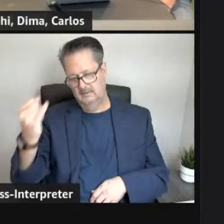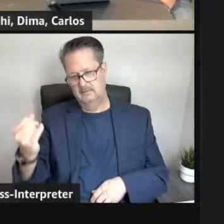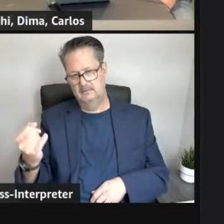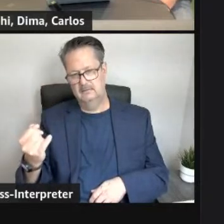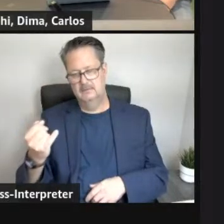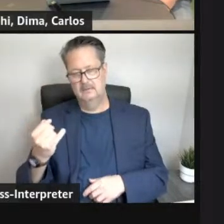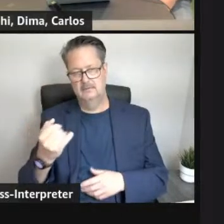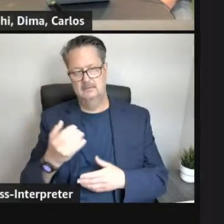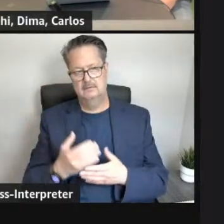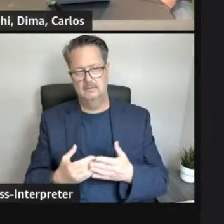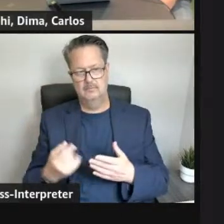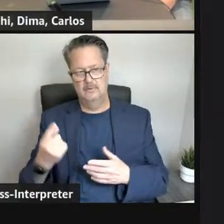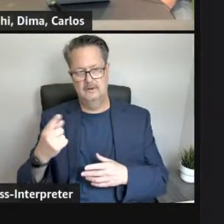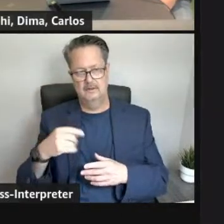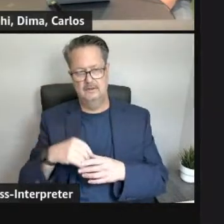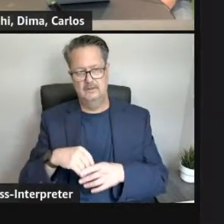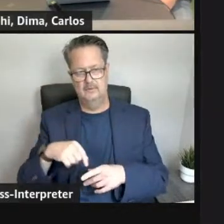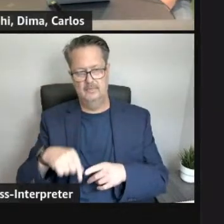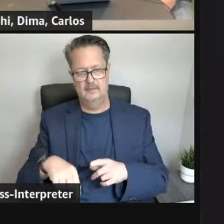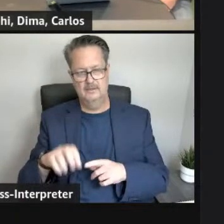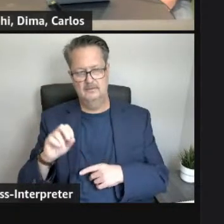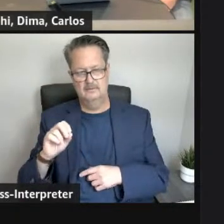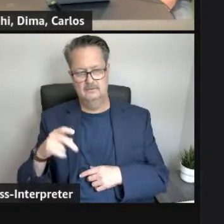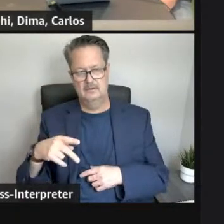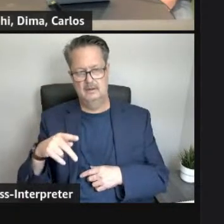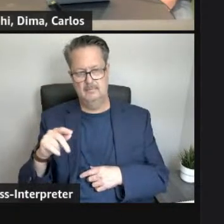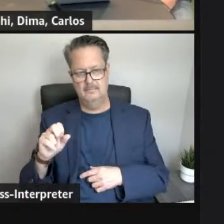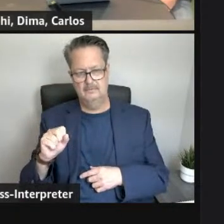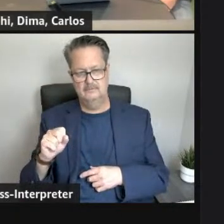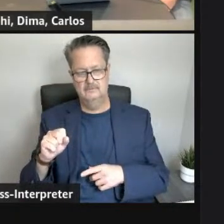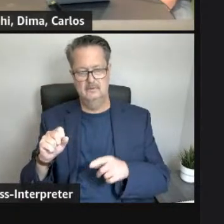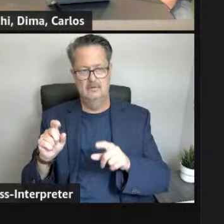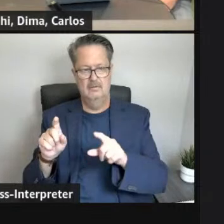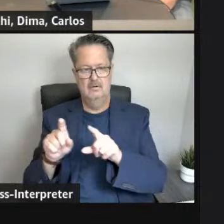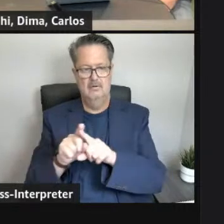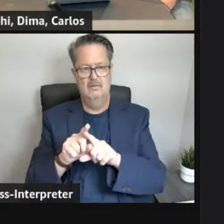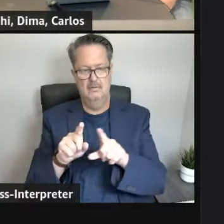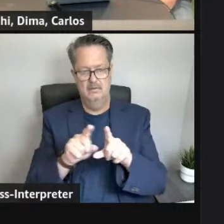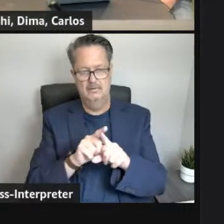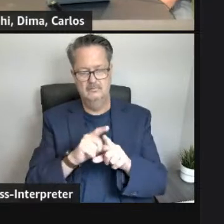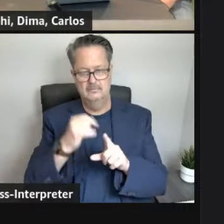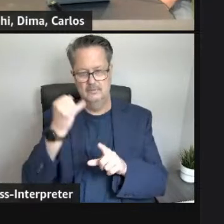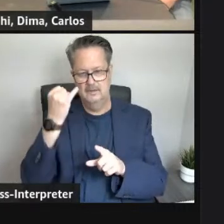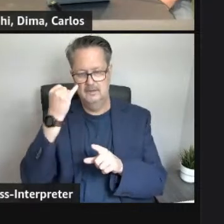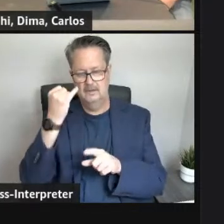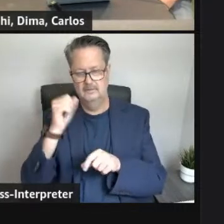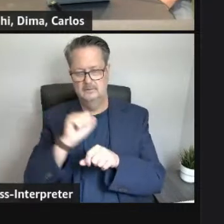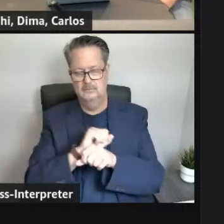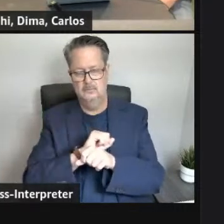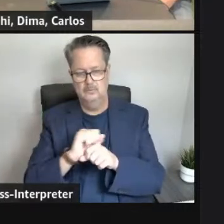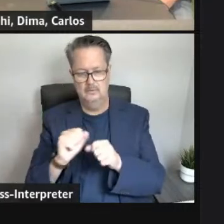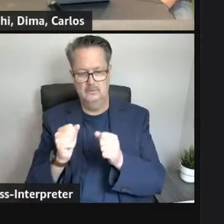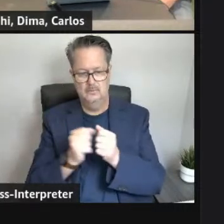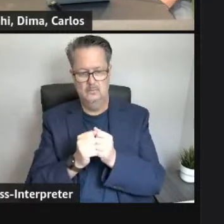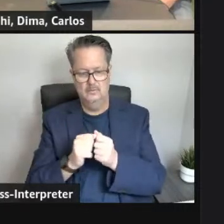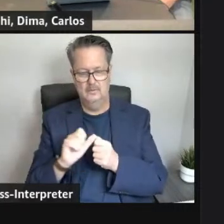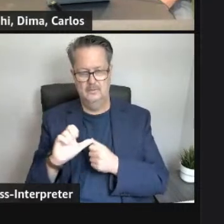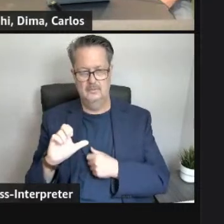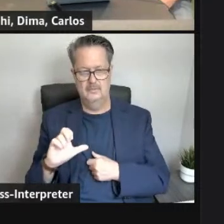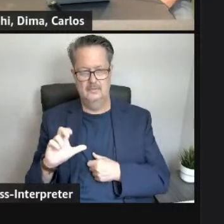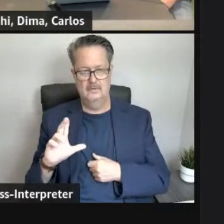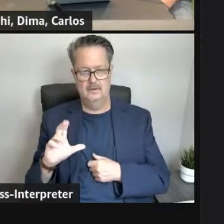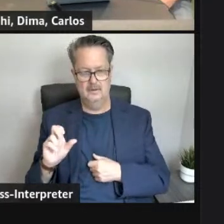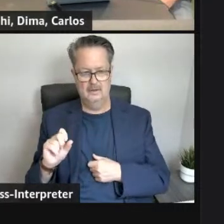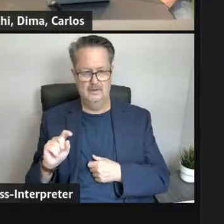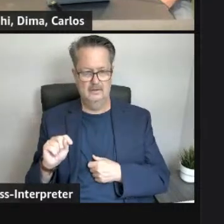into these apps. Okay, and also the idea is to work with customization, and so initially